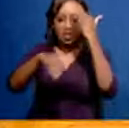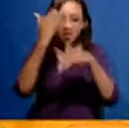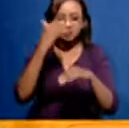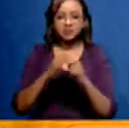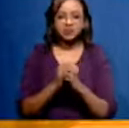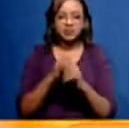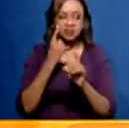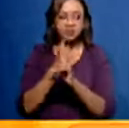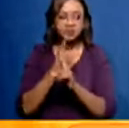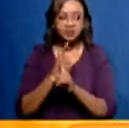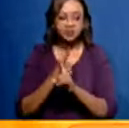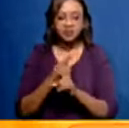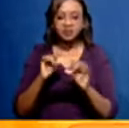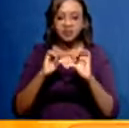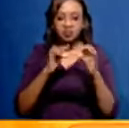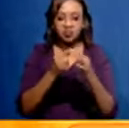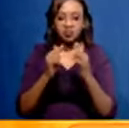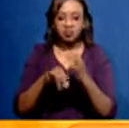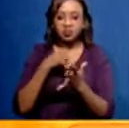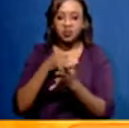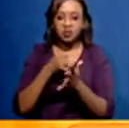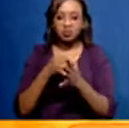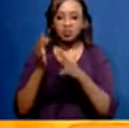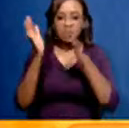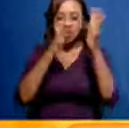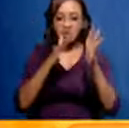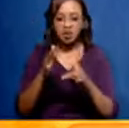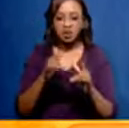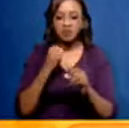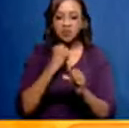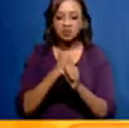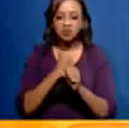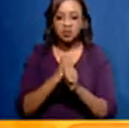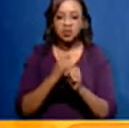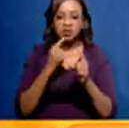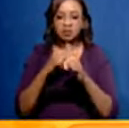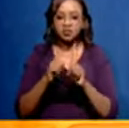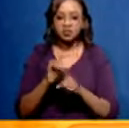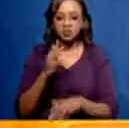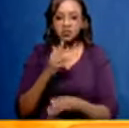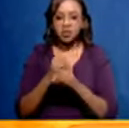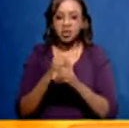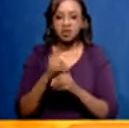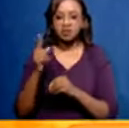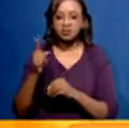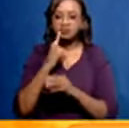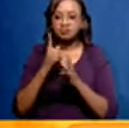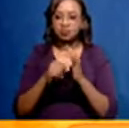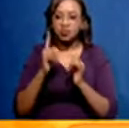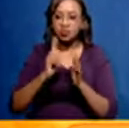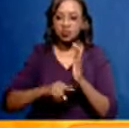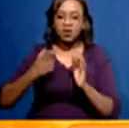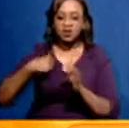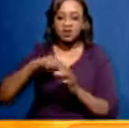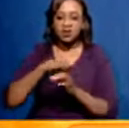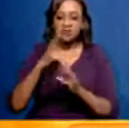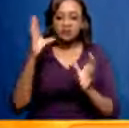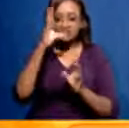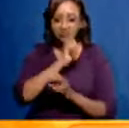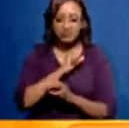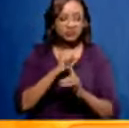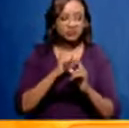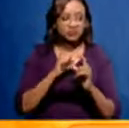including in climate science. But what they said, well, what we miss is not just